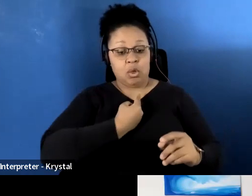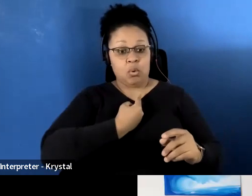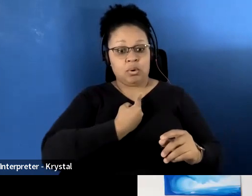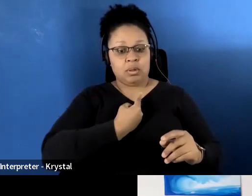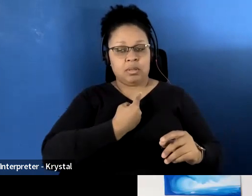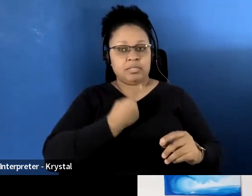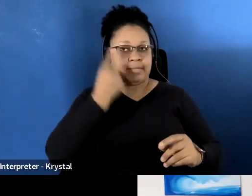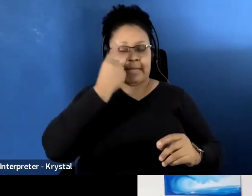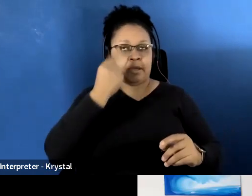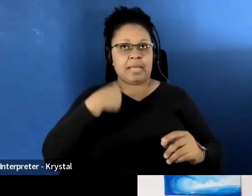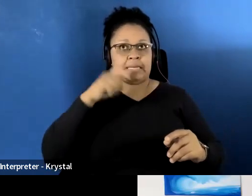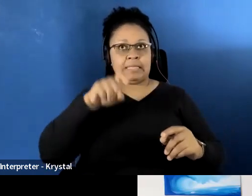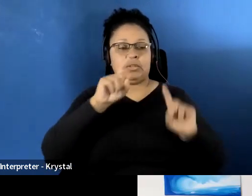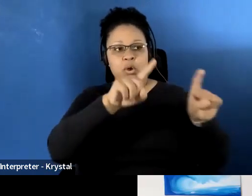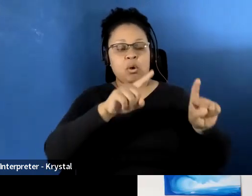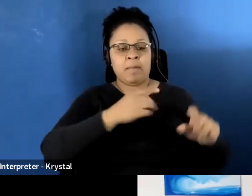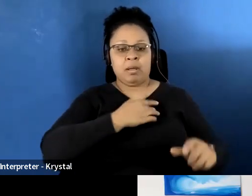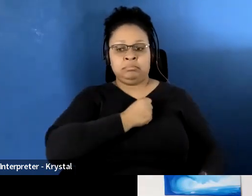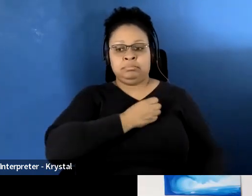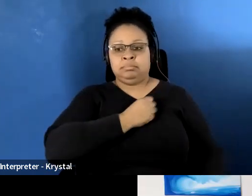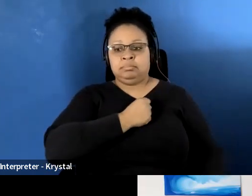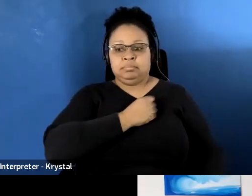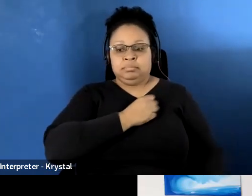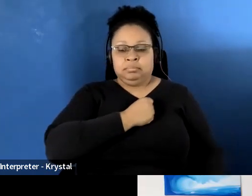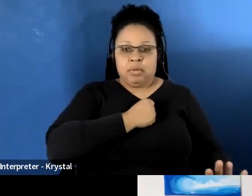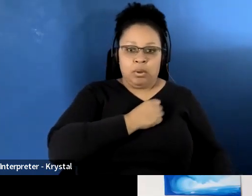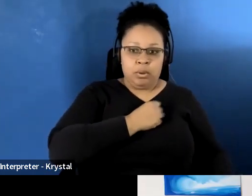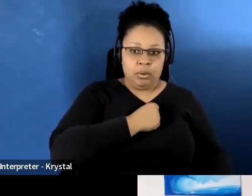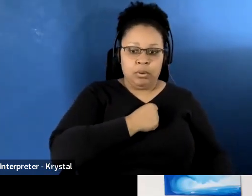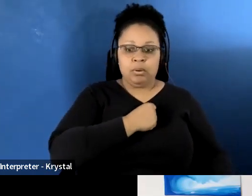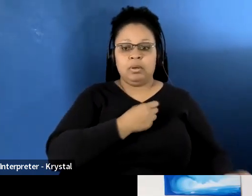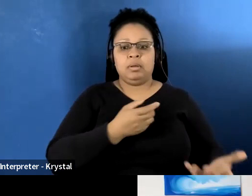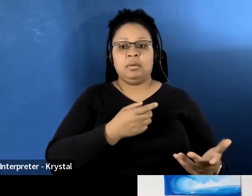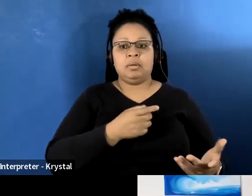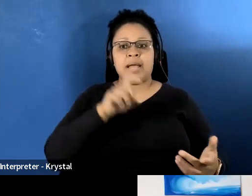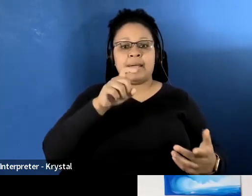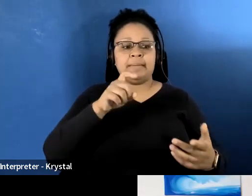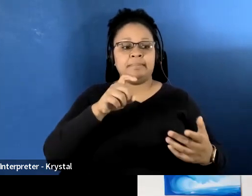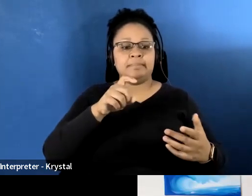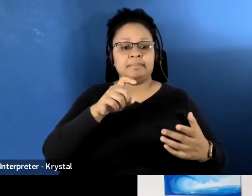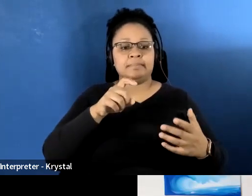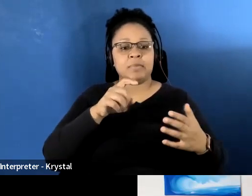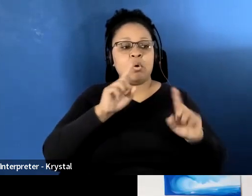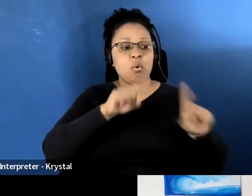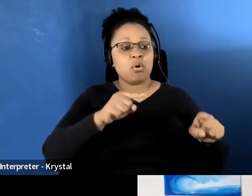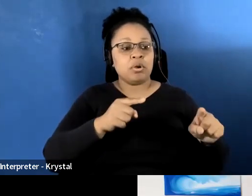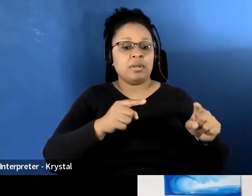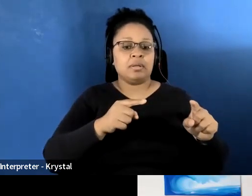race. I have to mitigate it through things like ordering online or going with my